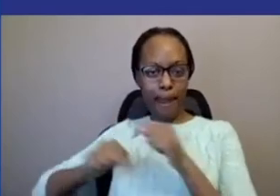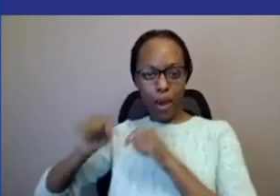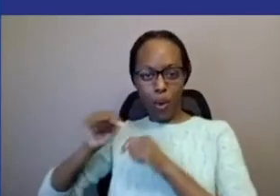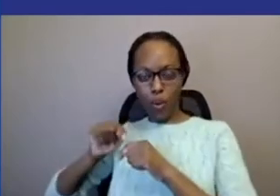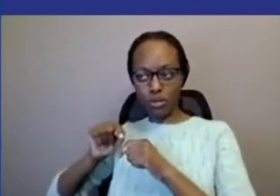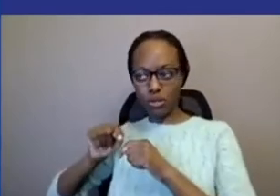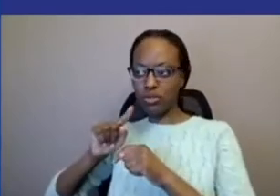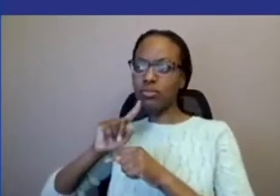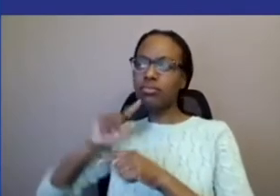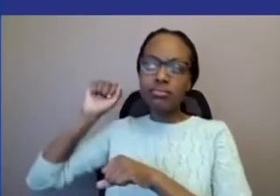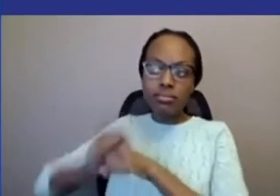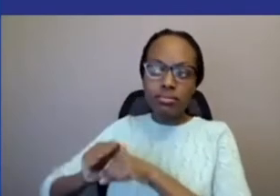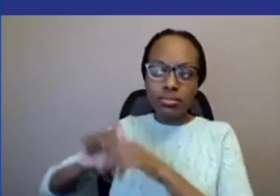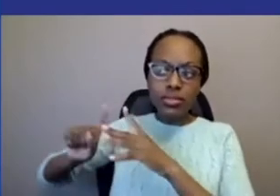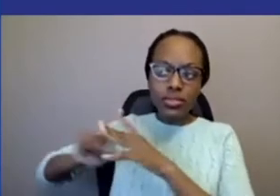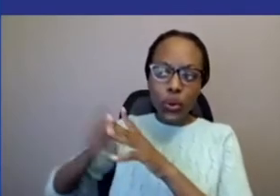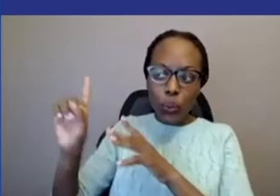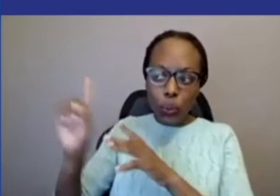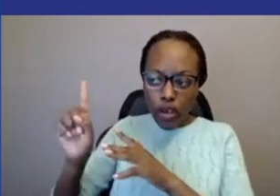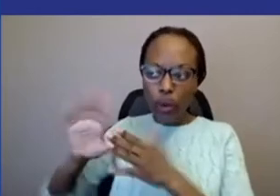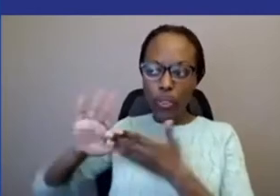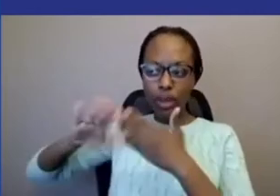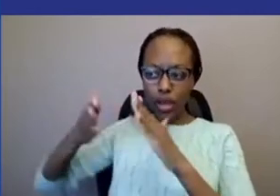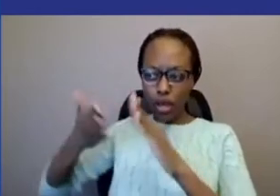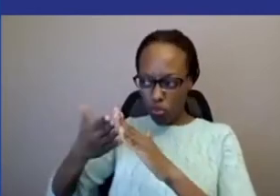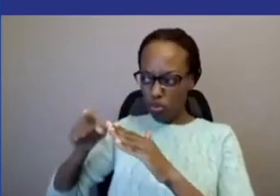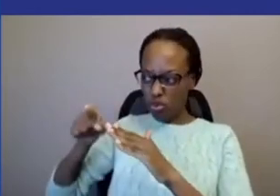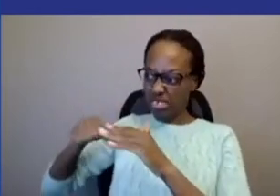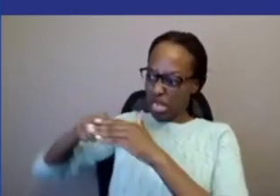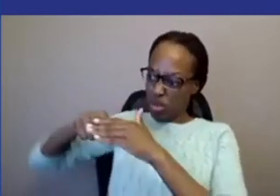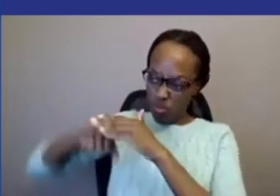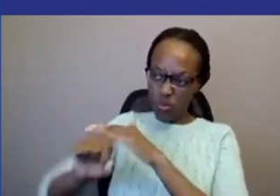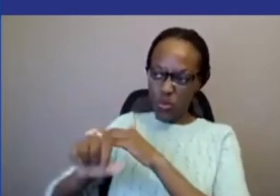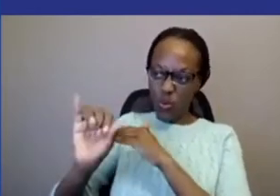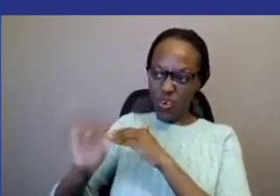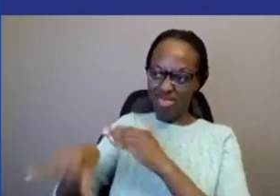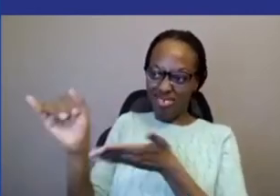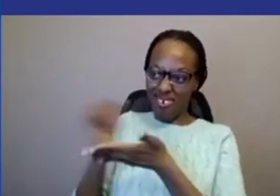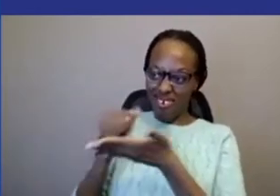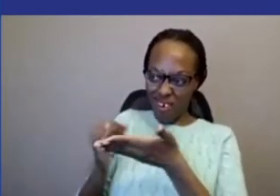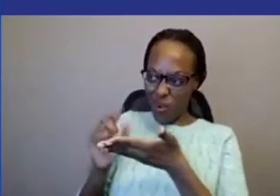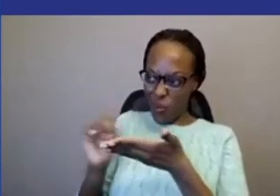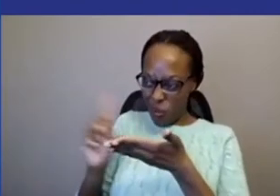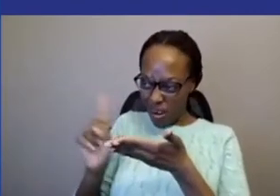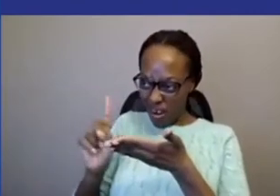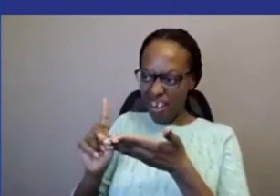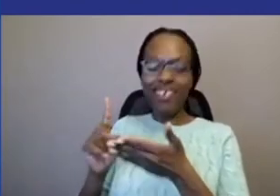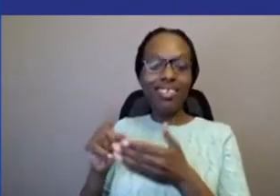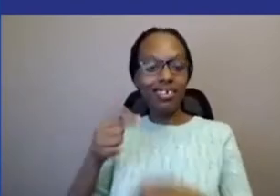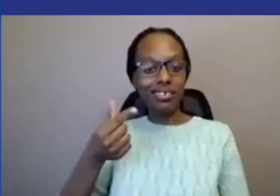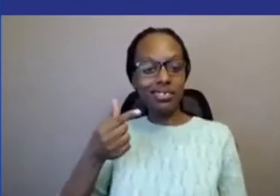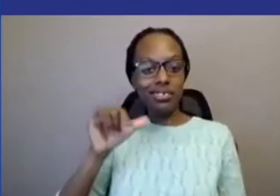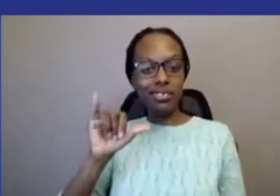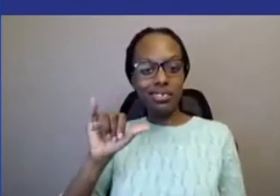communities where this art form were birthed from and thrived in, particularly the gypsy